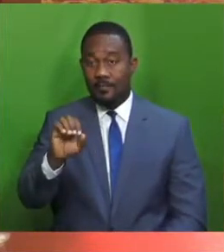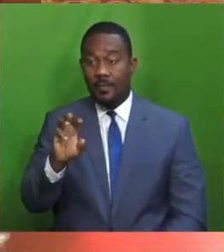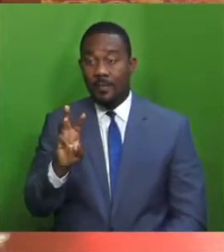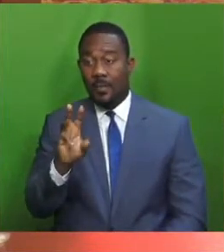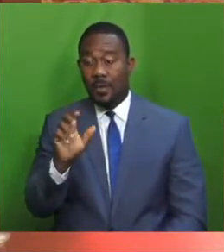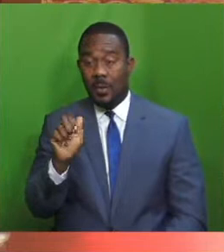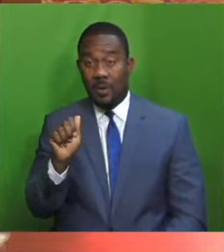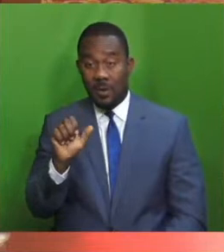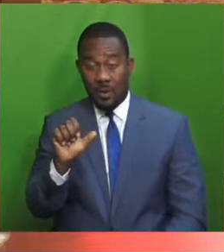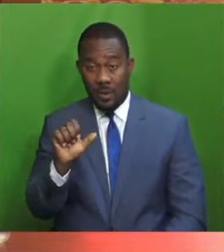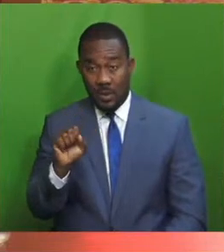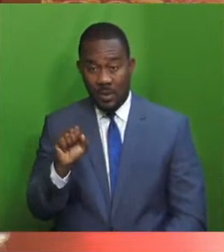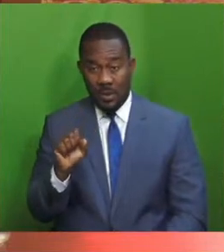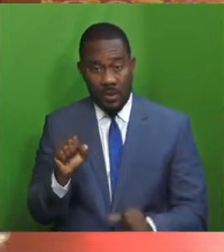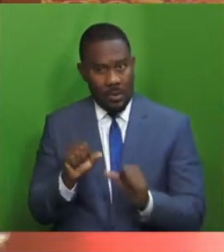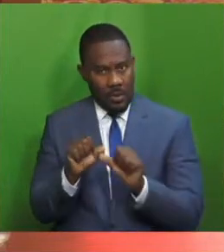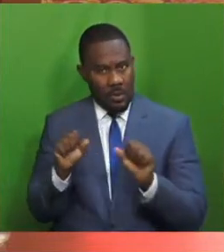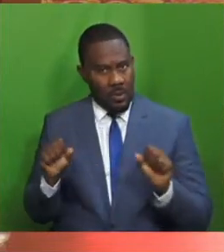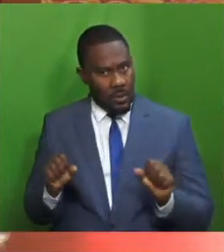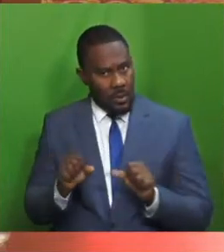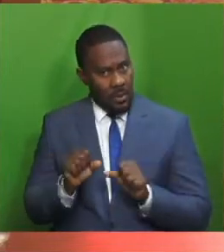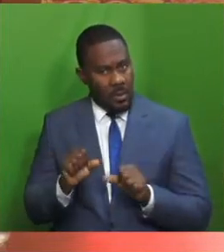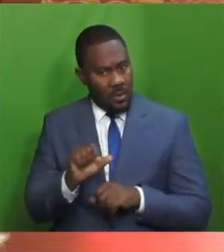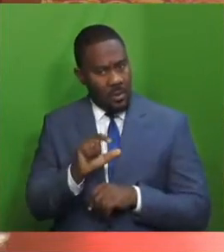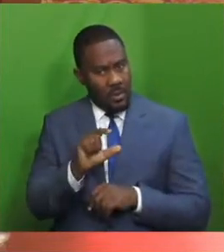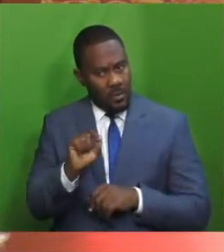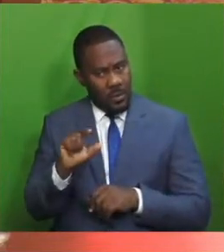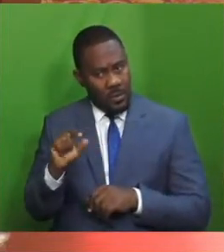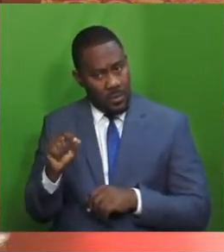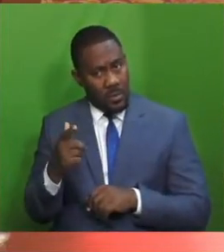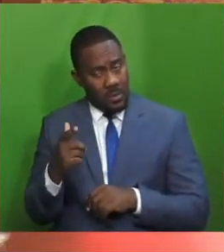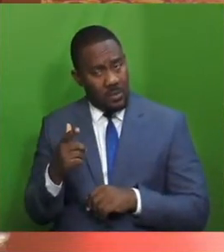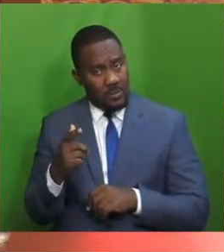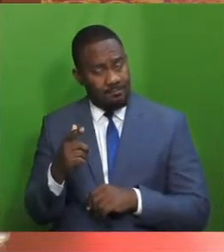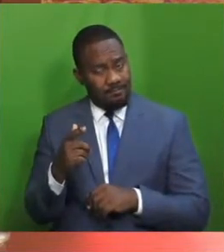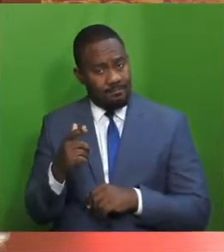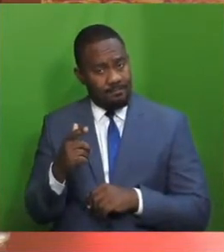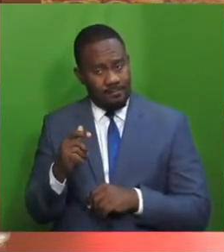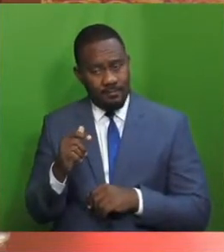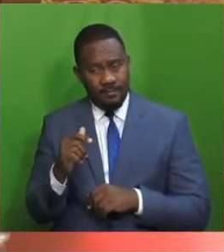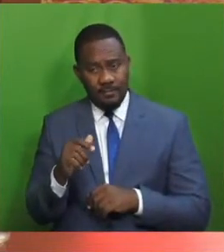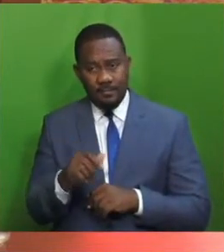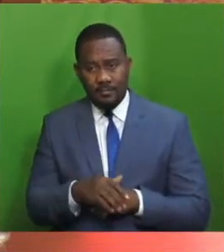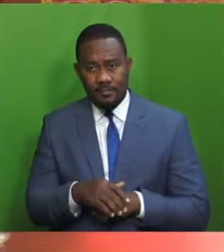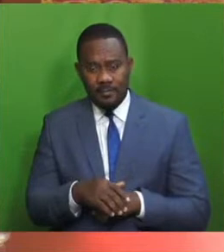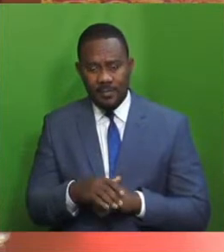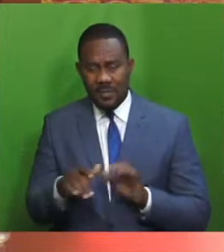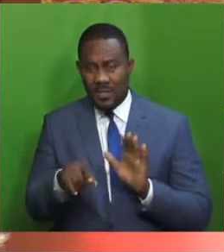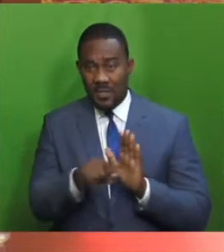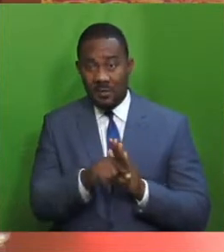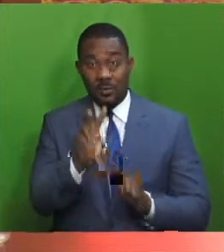growth rate in 2020 was negative 2.5.